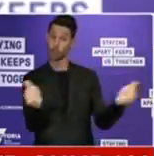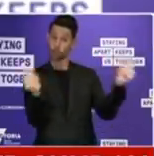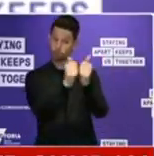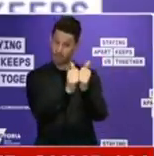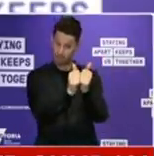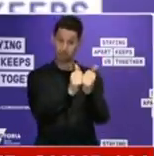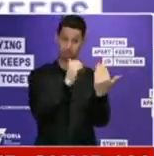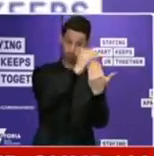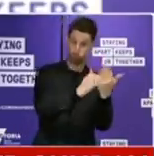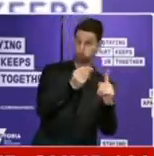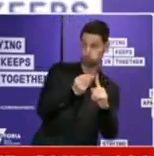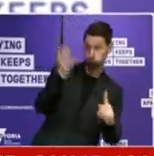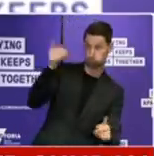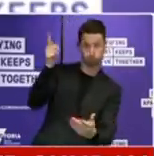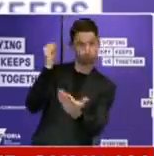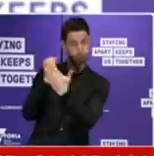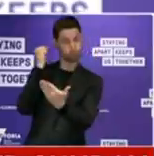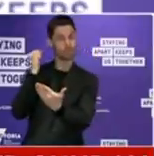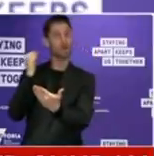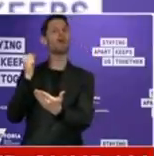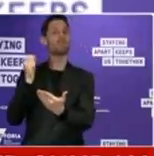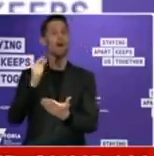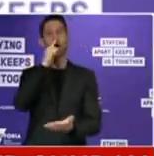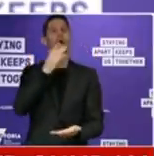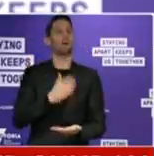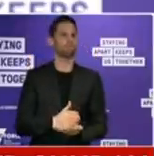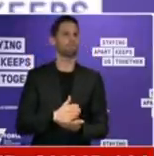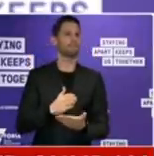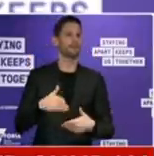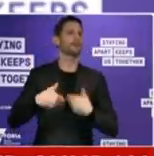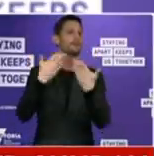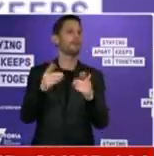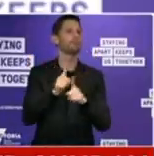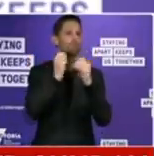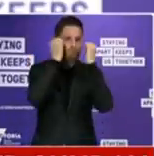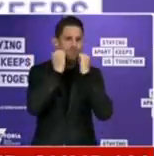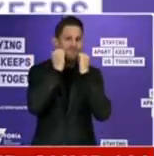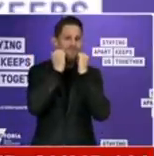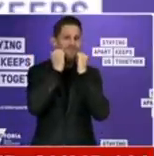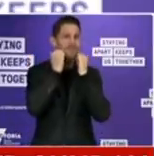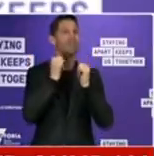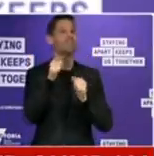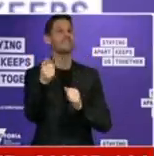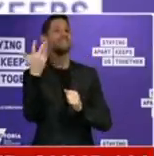clear indication of proportionality, that appropriate relief has been given to tenants and that landlords